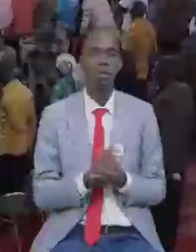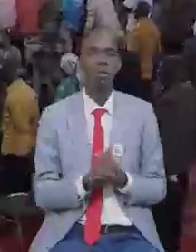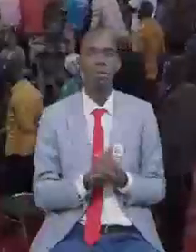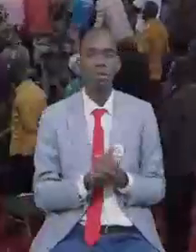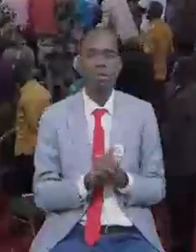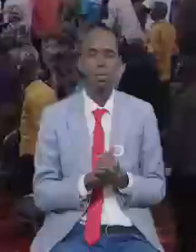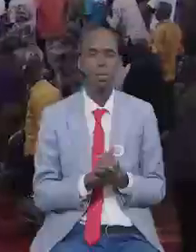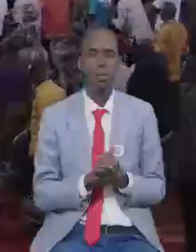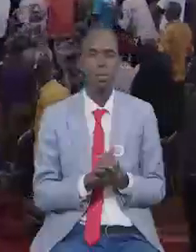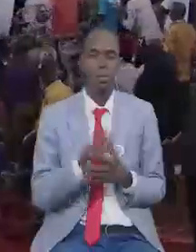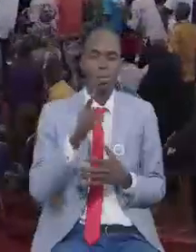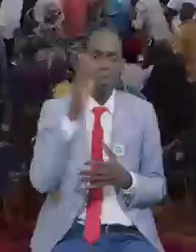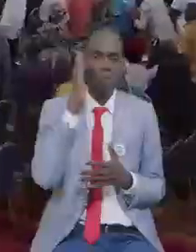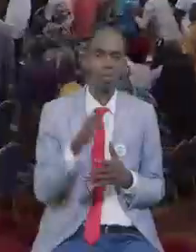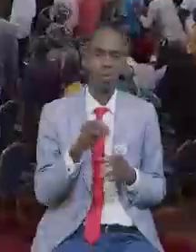You will.